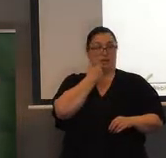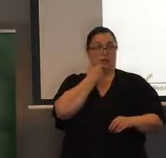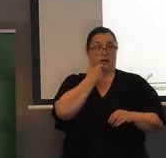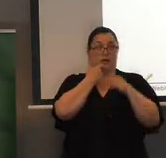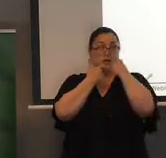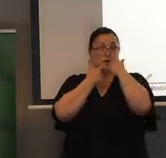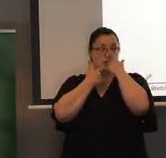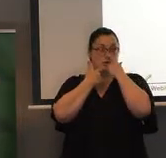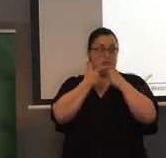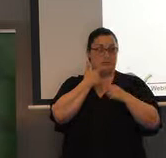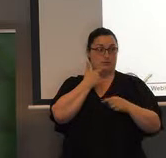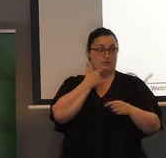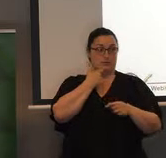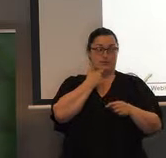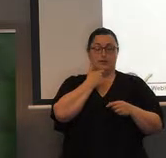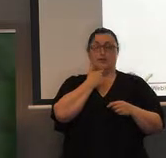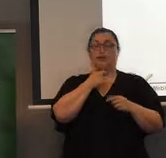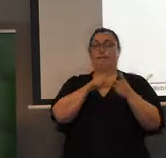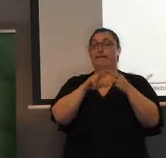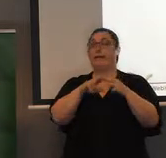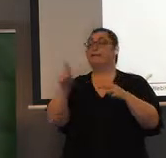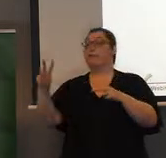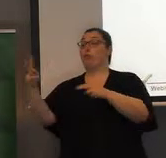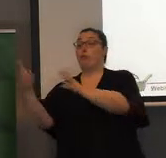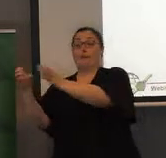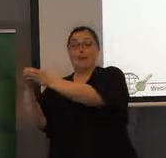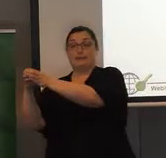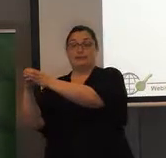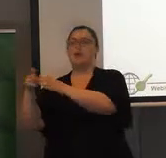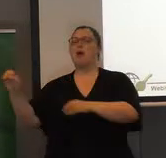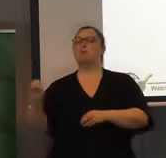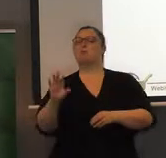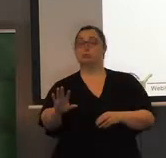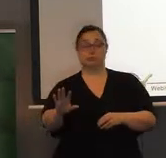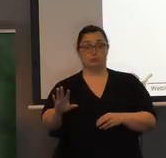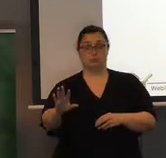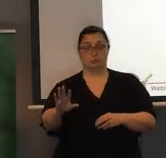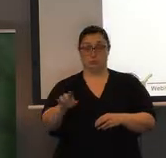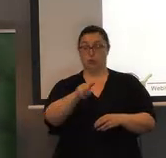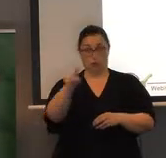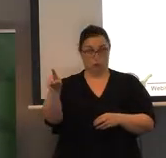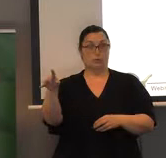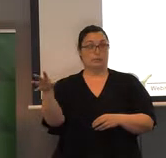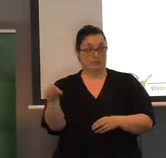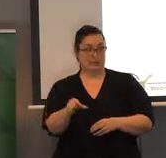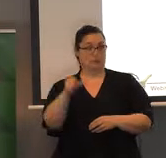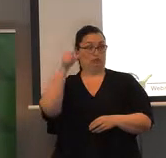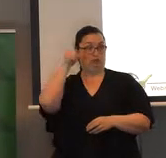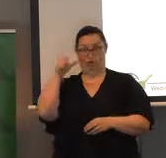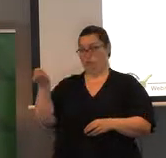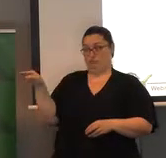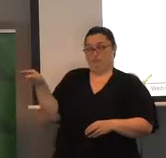in Australia very quickly as soon as somebody decides to test it, for all third-party content on your website. It's not